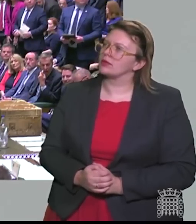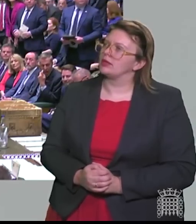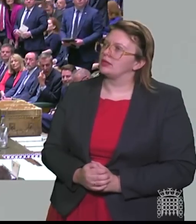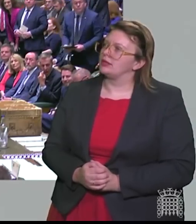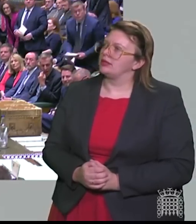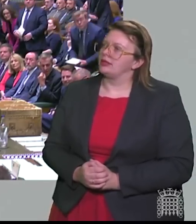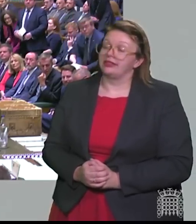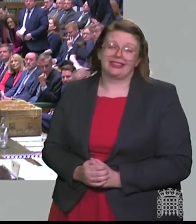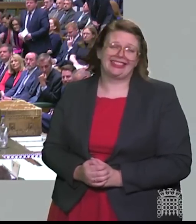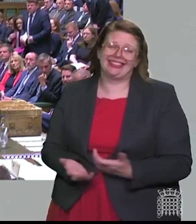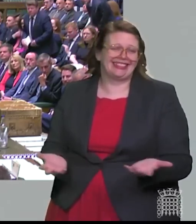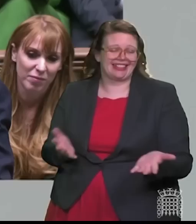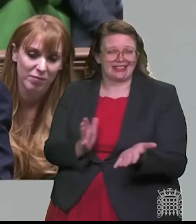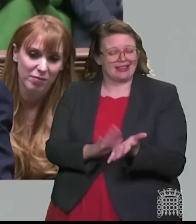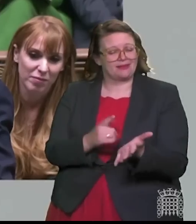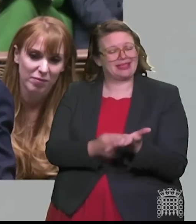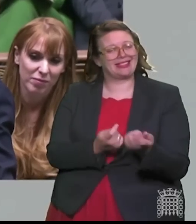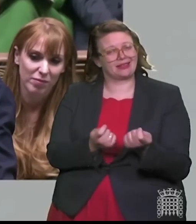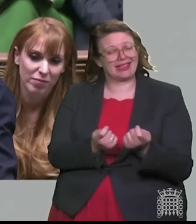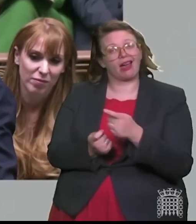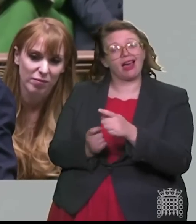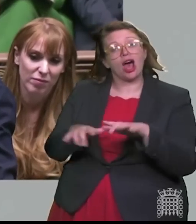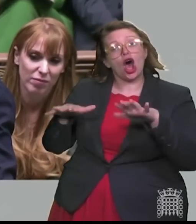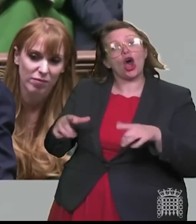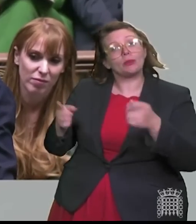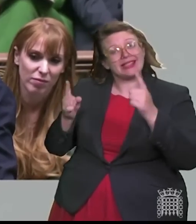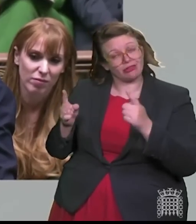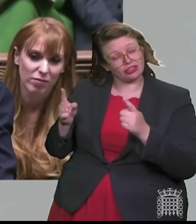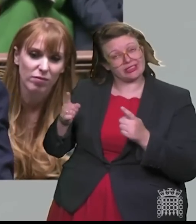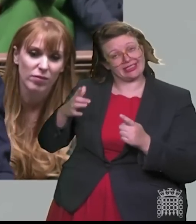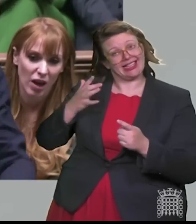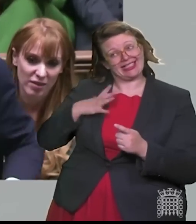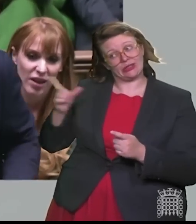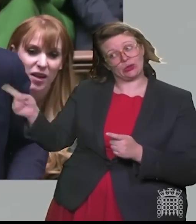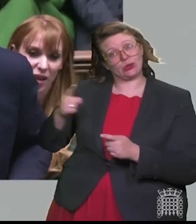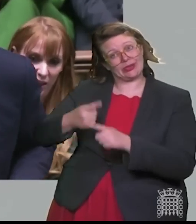Mr. Speaker, the Home Secretary may need a speed awareness course. He needs a reality check.